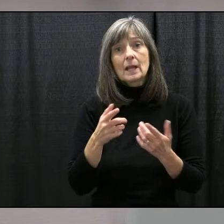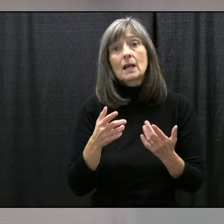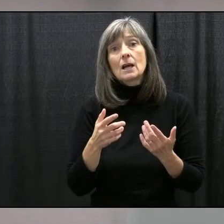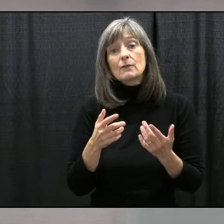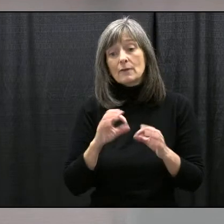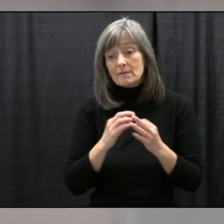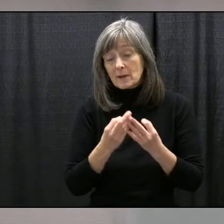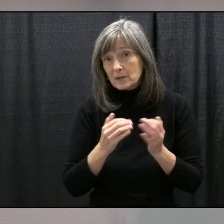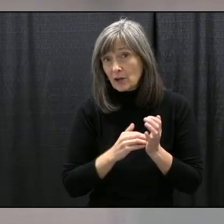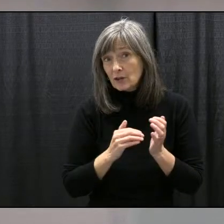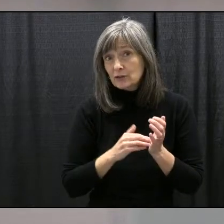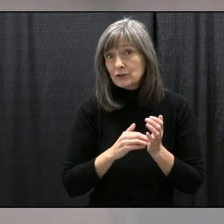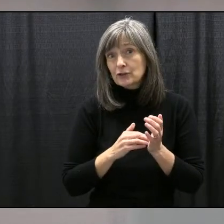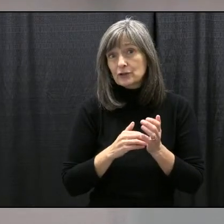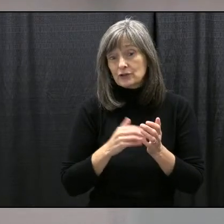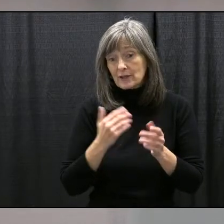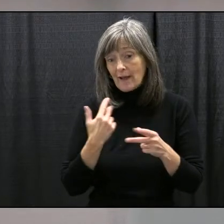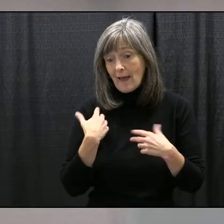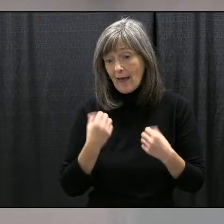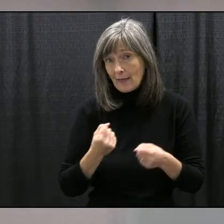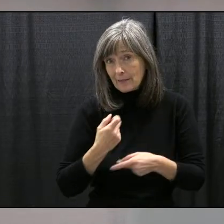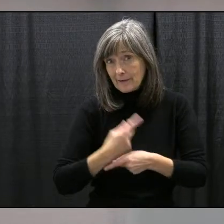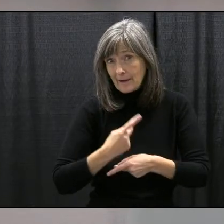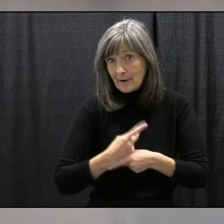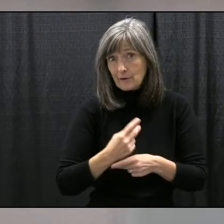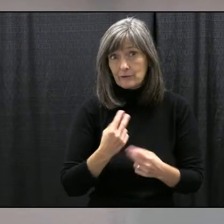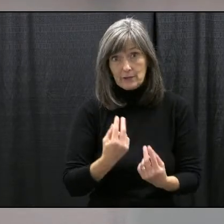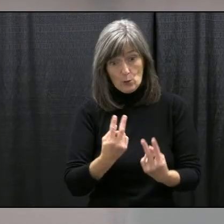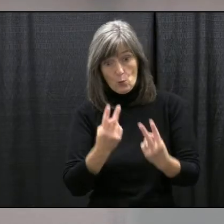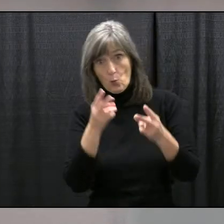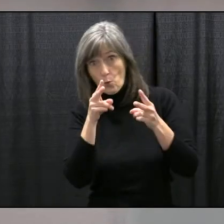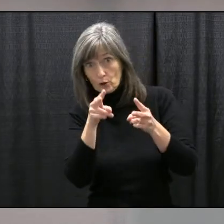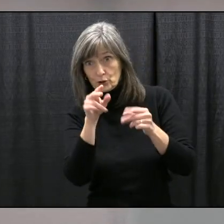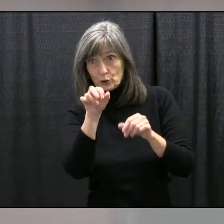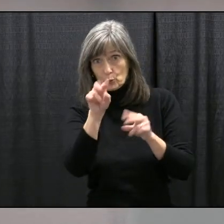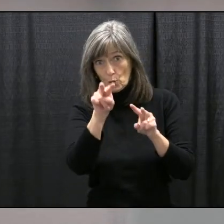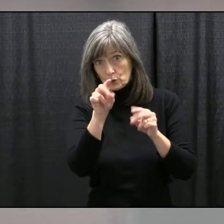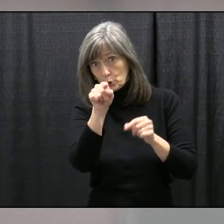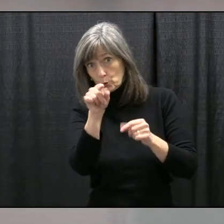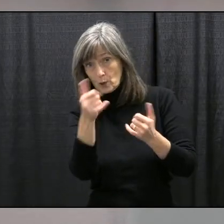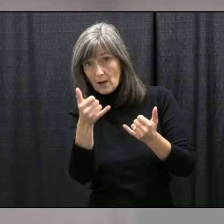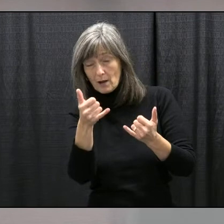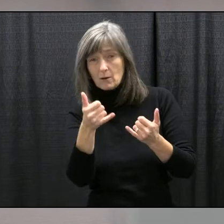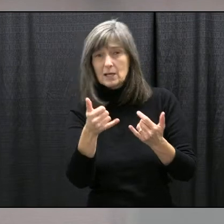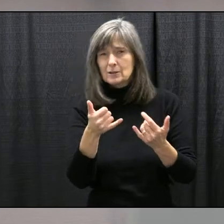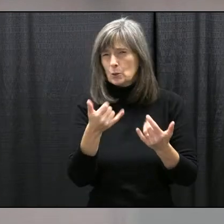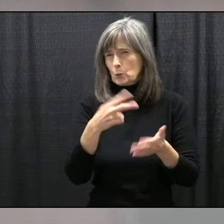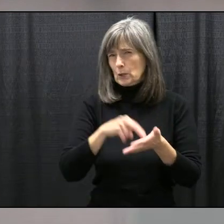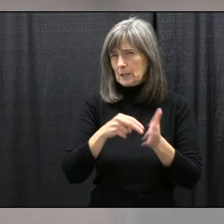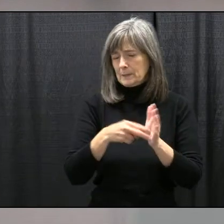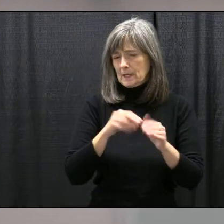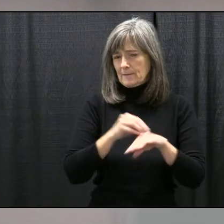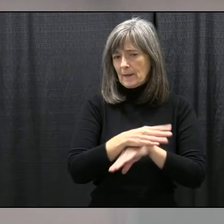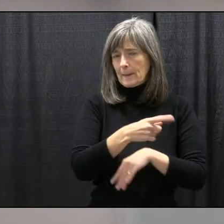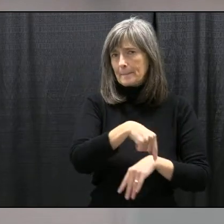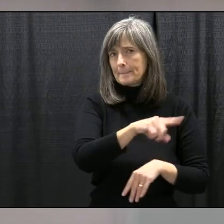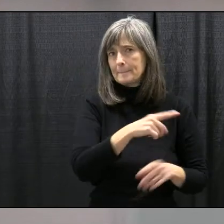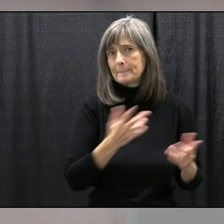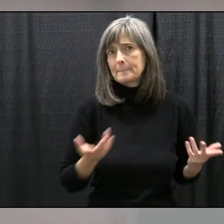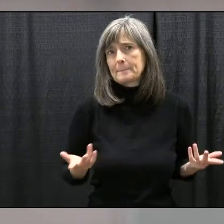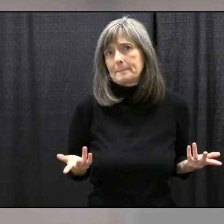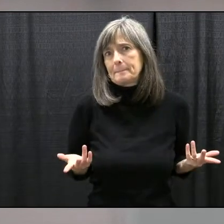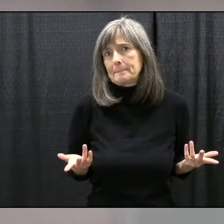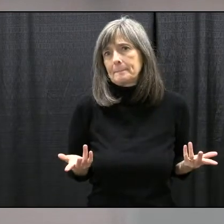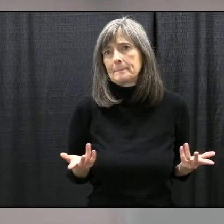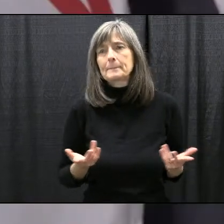healthcare workers watching this now, thinking, well, how's this going to benefit me? How, I guess, do you envision this